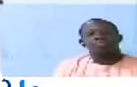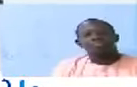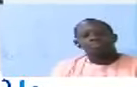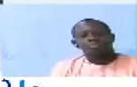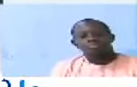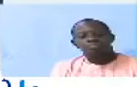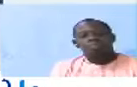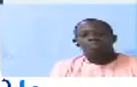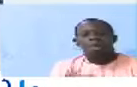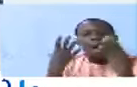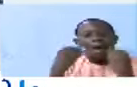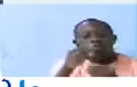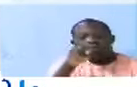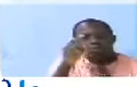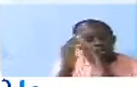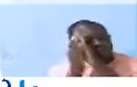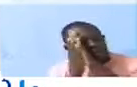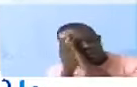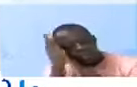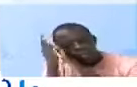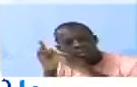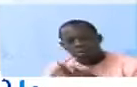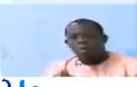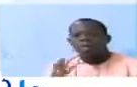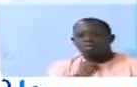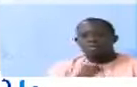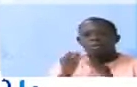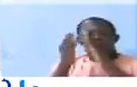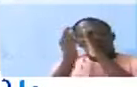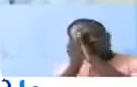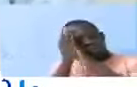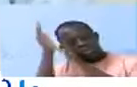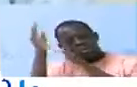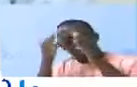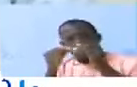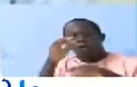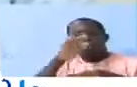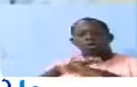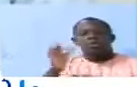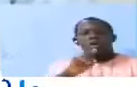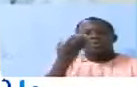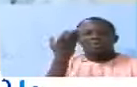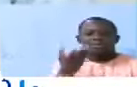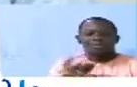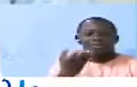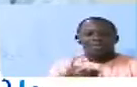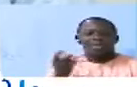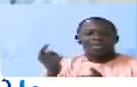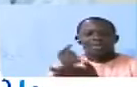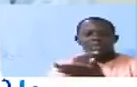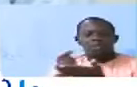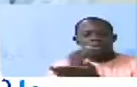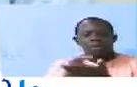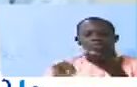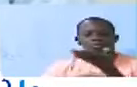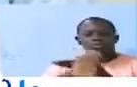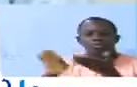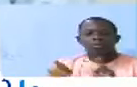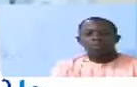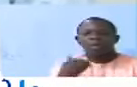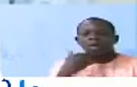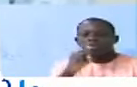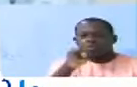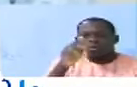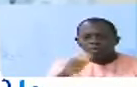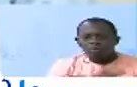Cement oka. We were lying down on bare cement. Were you given any blankets? Dara